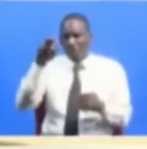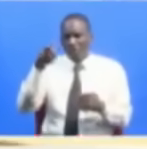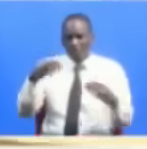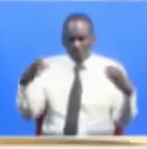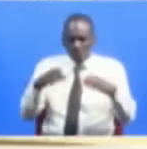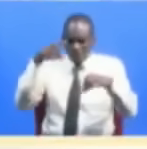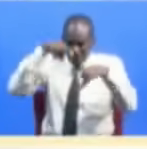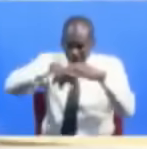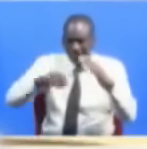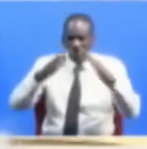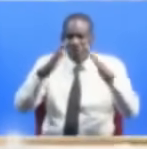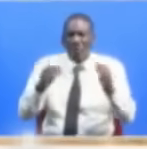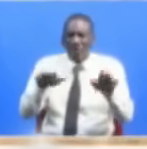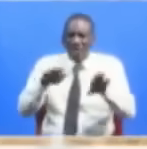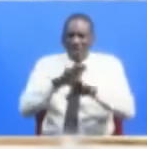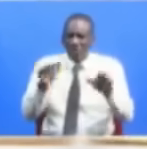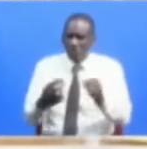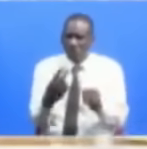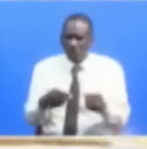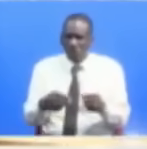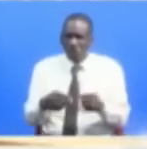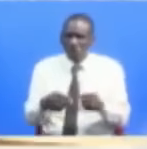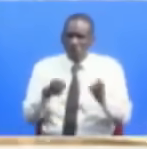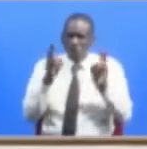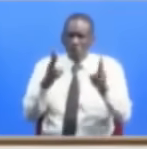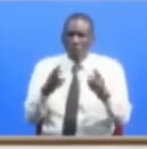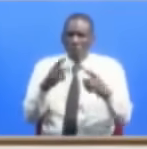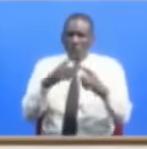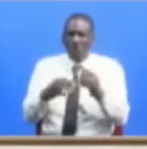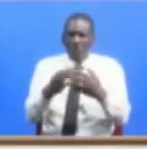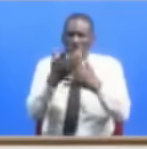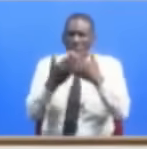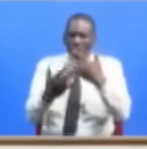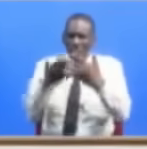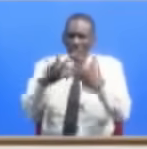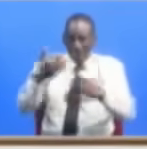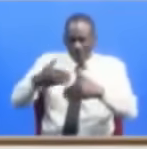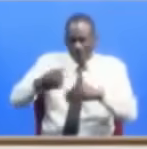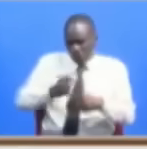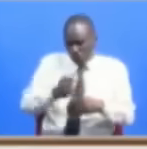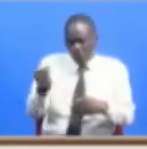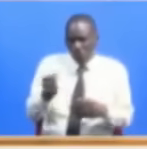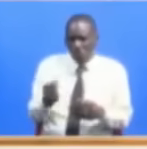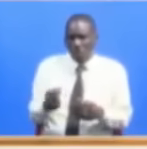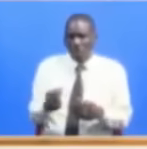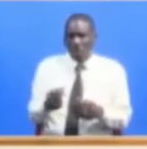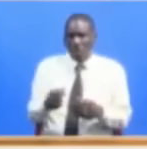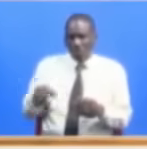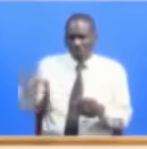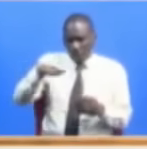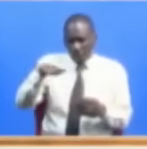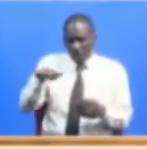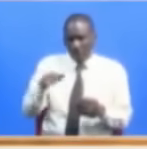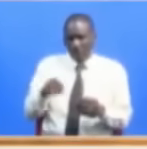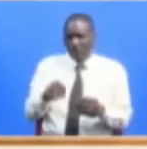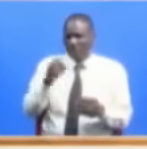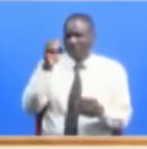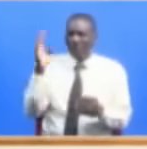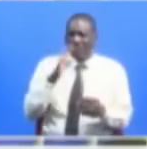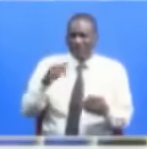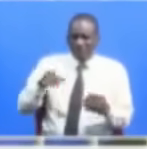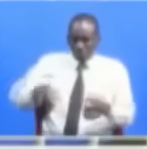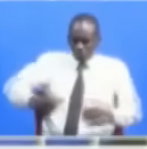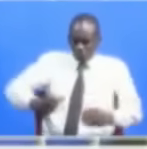where everything appeared normal save for some bloodstains at the door. At the common bin area is where the body of the woman was